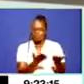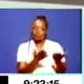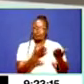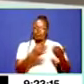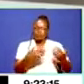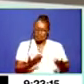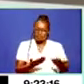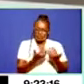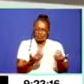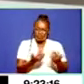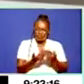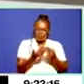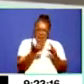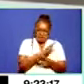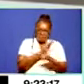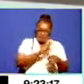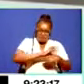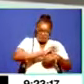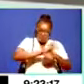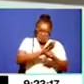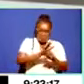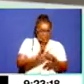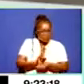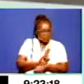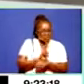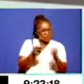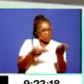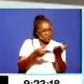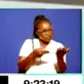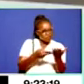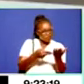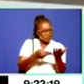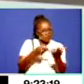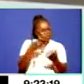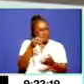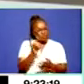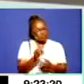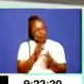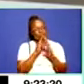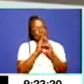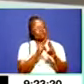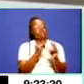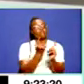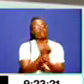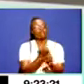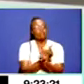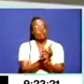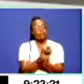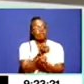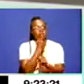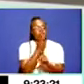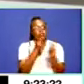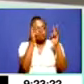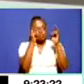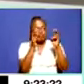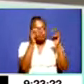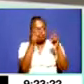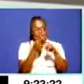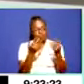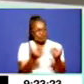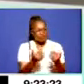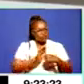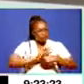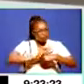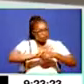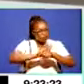were before the pandemic? You know, you've been using technology to respond to different medical issues, but now with the pandemic,